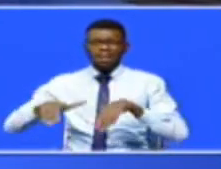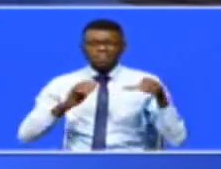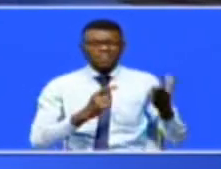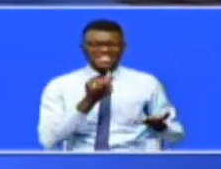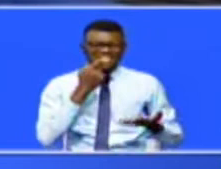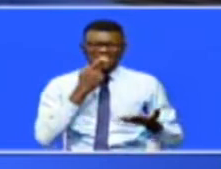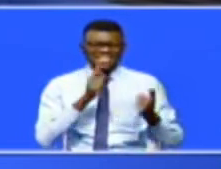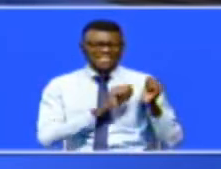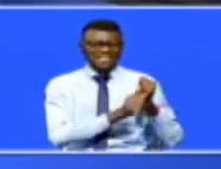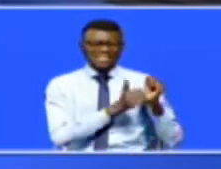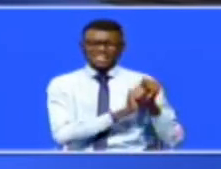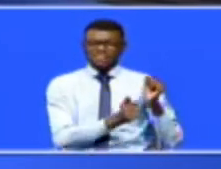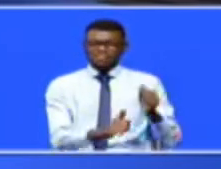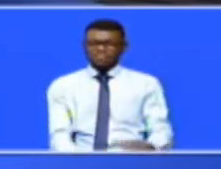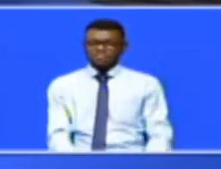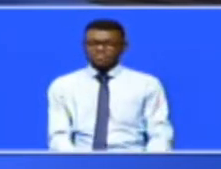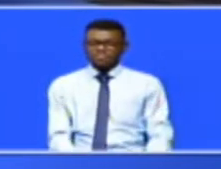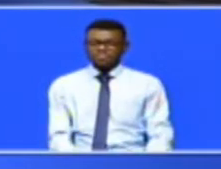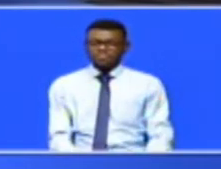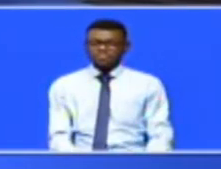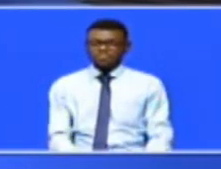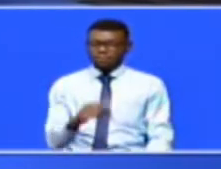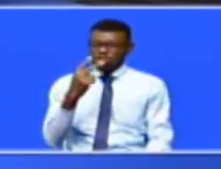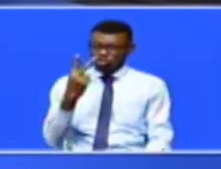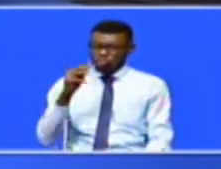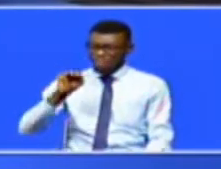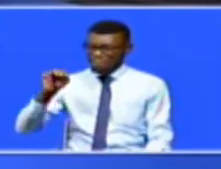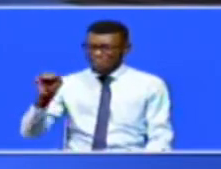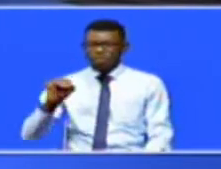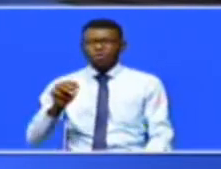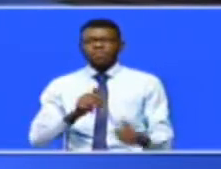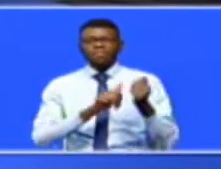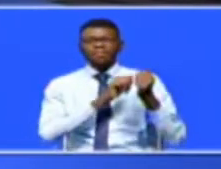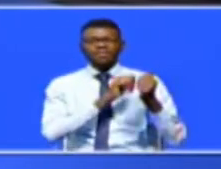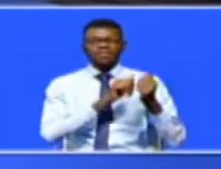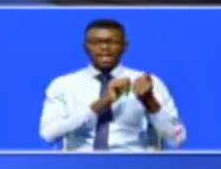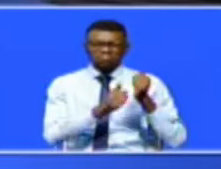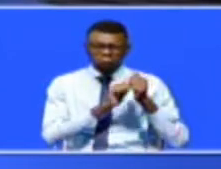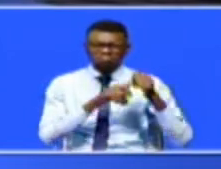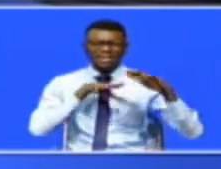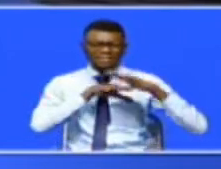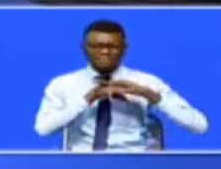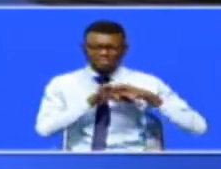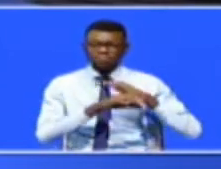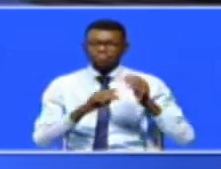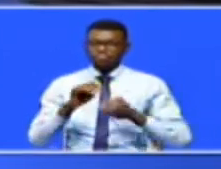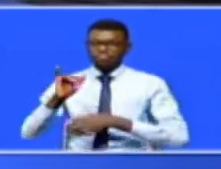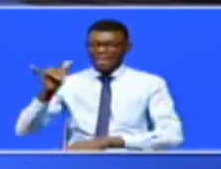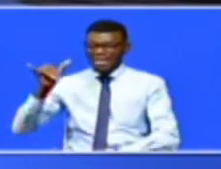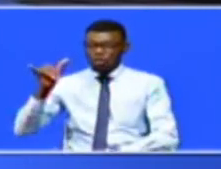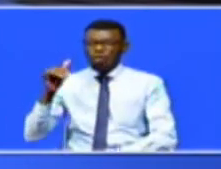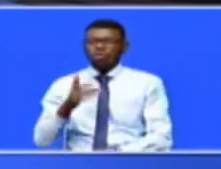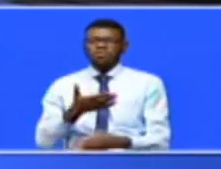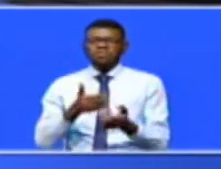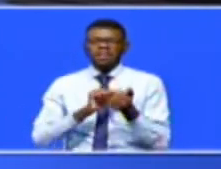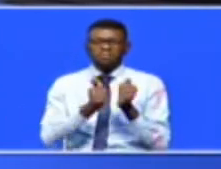always have a tool. We allowed 2 million bags of yellow maize to be imported by processors, those who